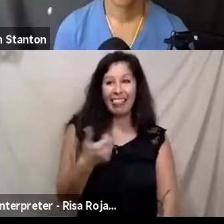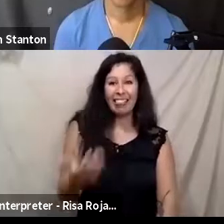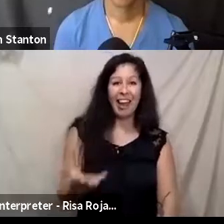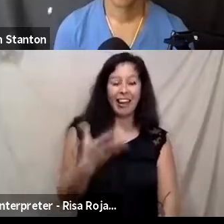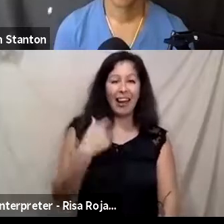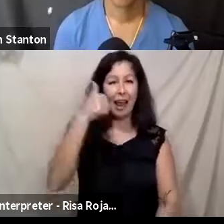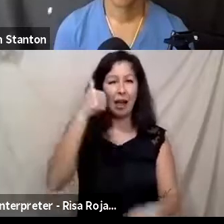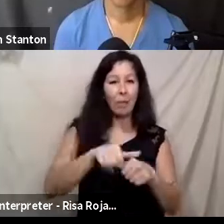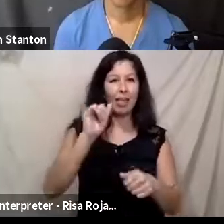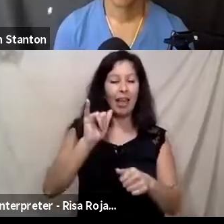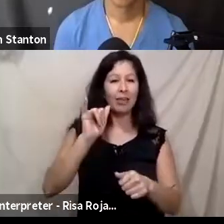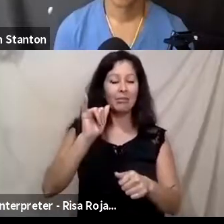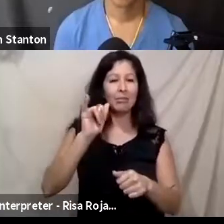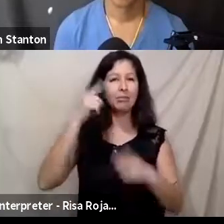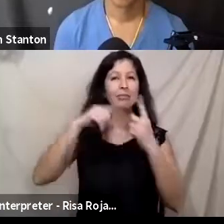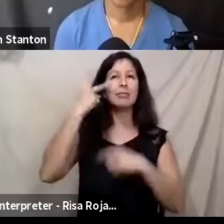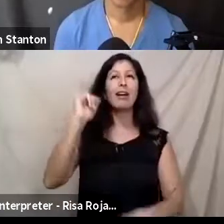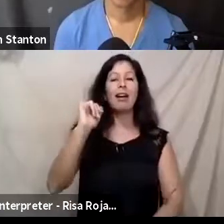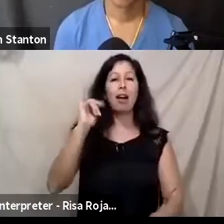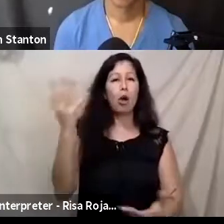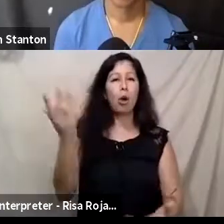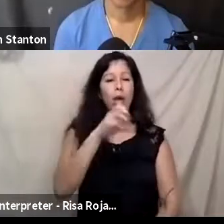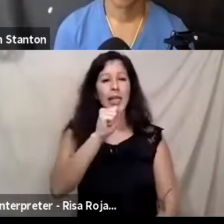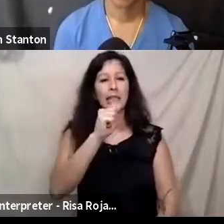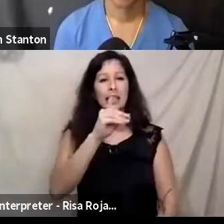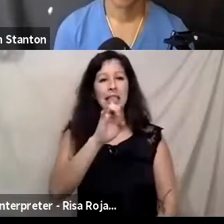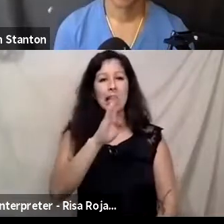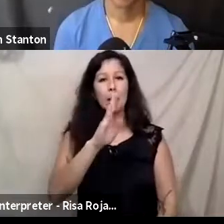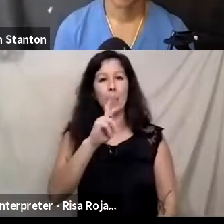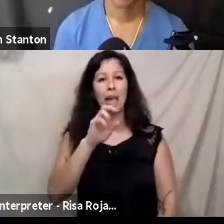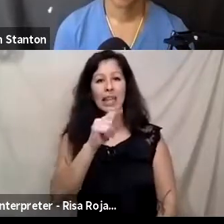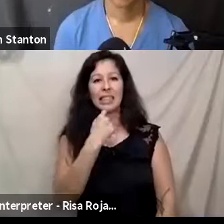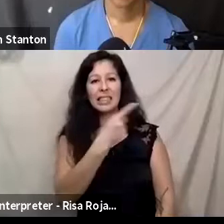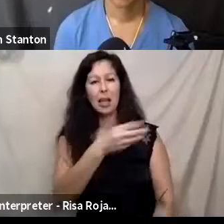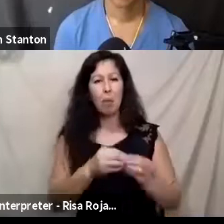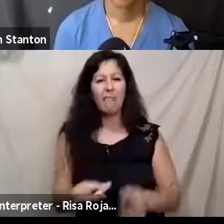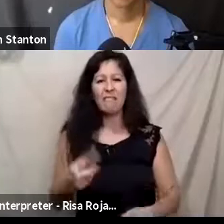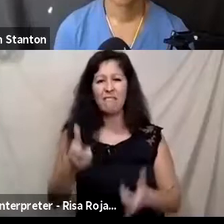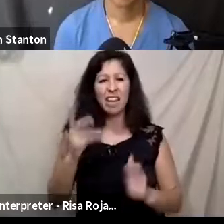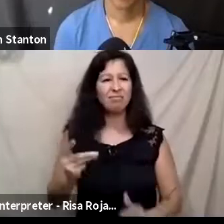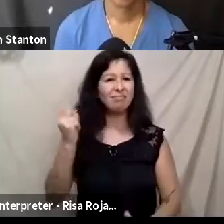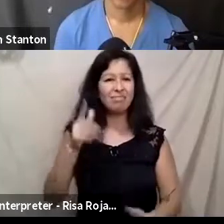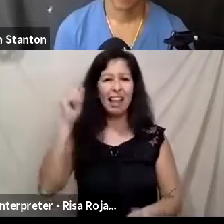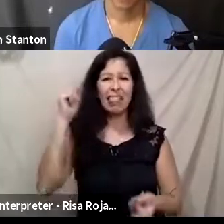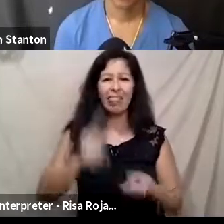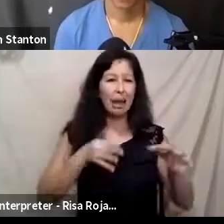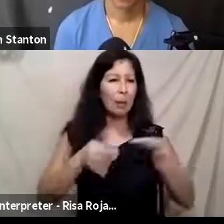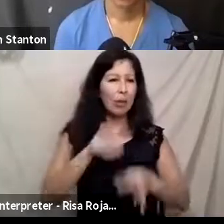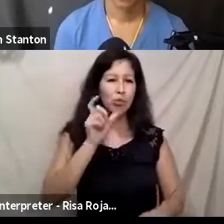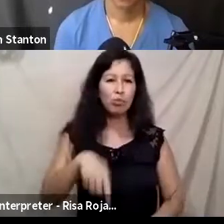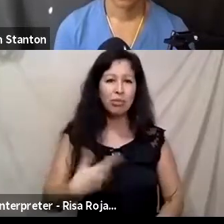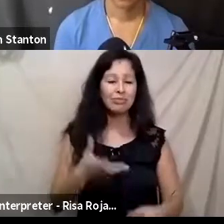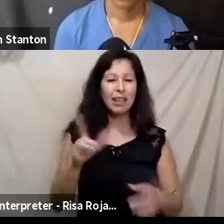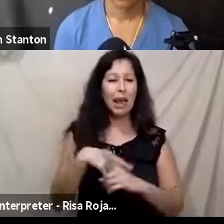I remember that came back to me about what Sadie Buck had said. It's just a lot quicker. There was less explaining to do, and